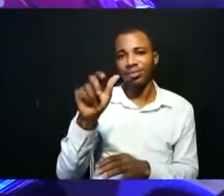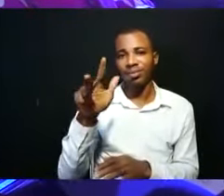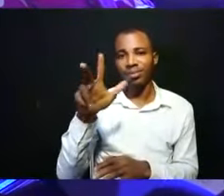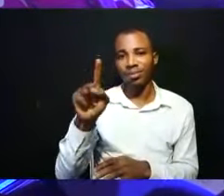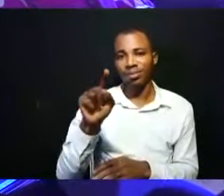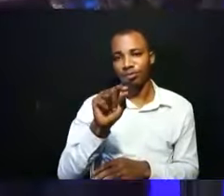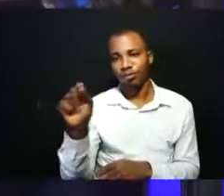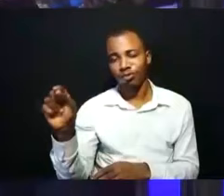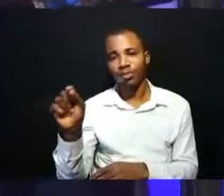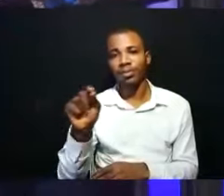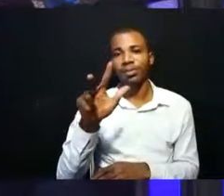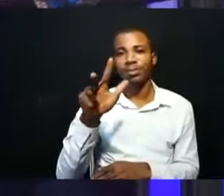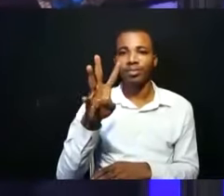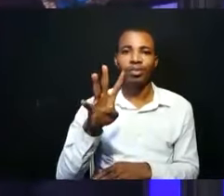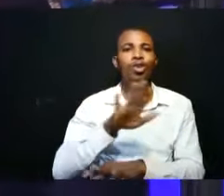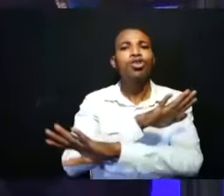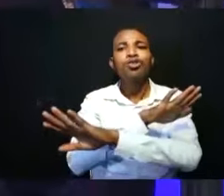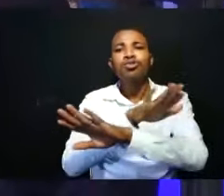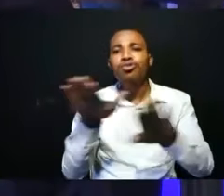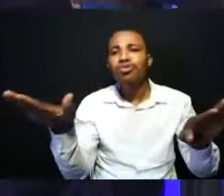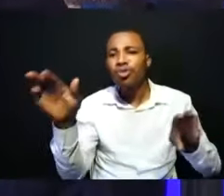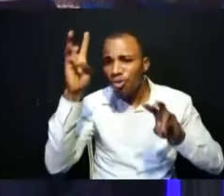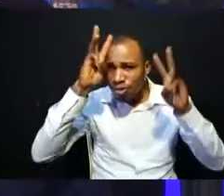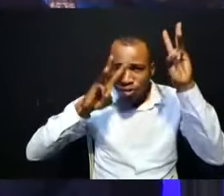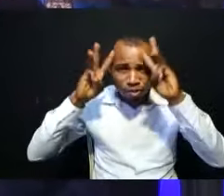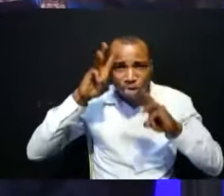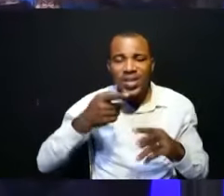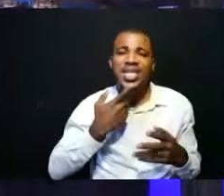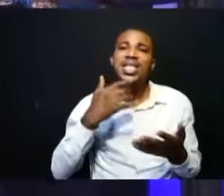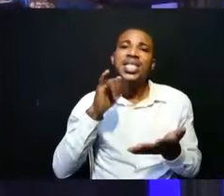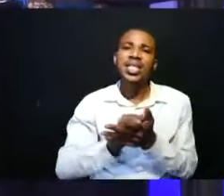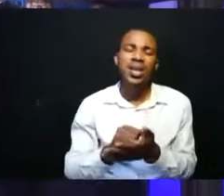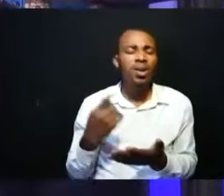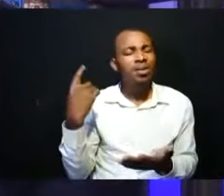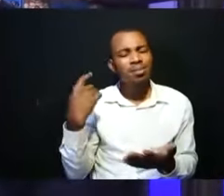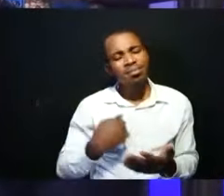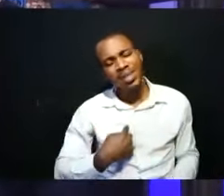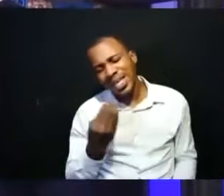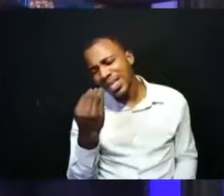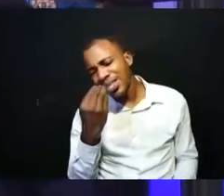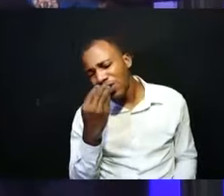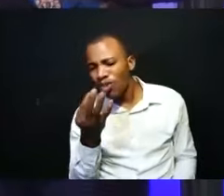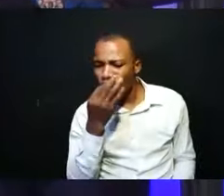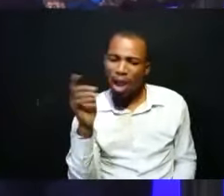So do not worry, saying, what shall we eat?